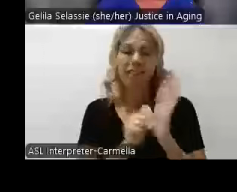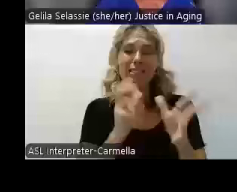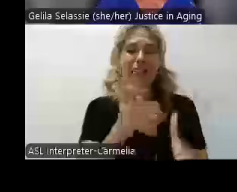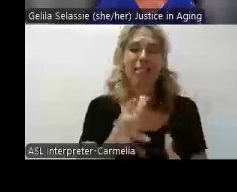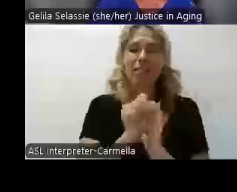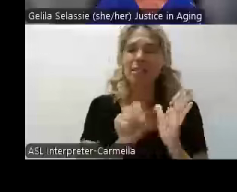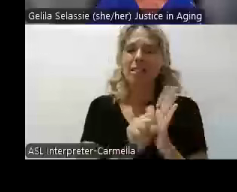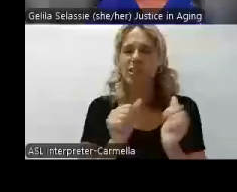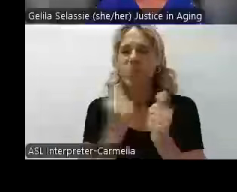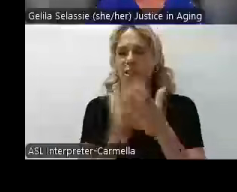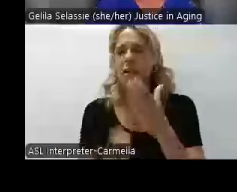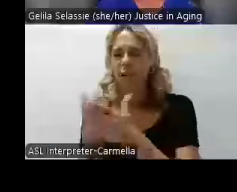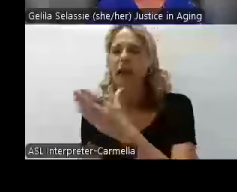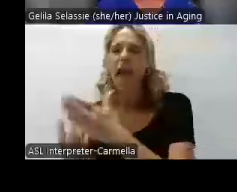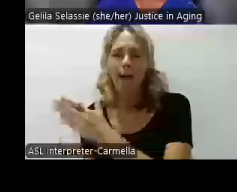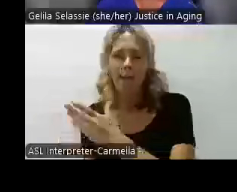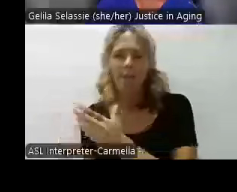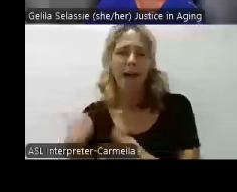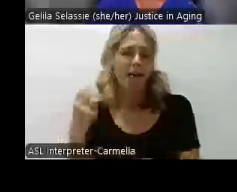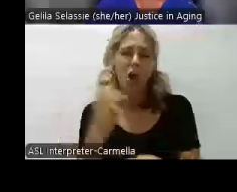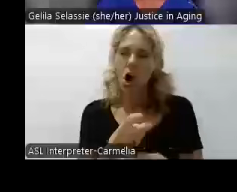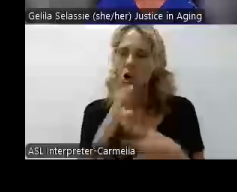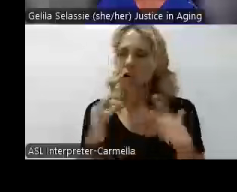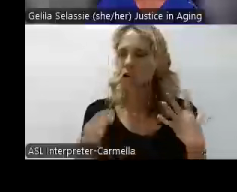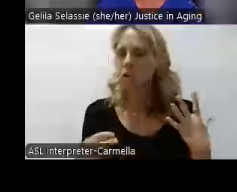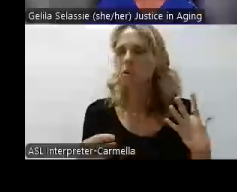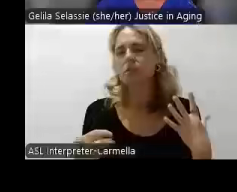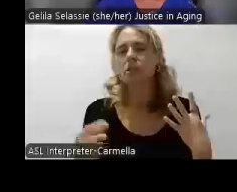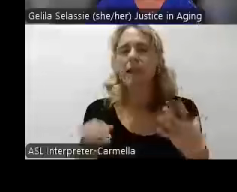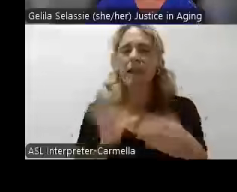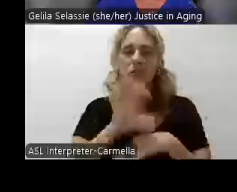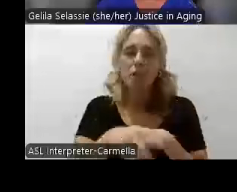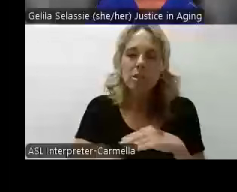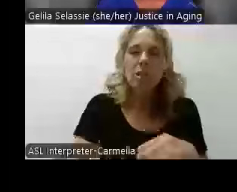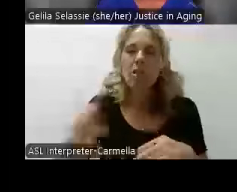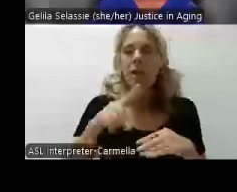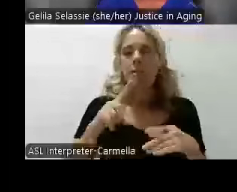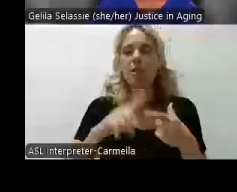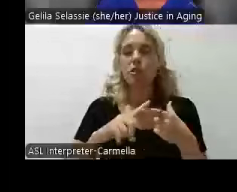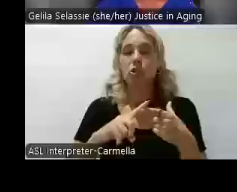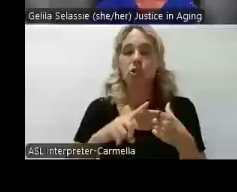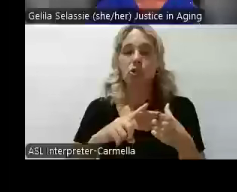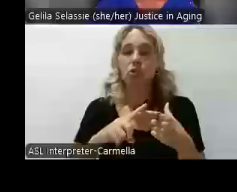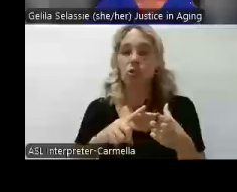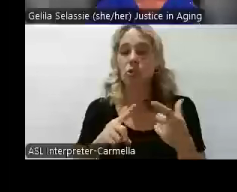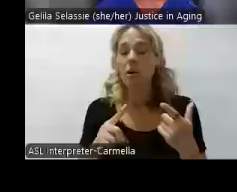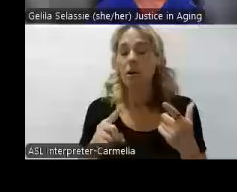in funding. They have hard choices, and it forces them to either make up that loss with their own